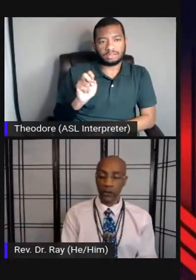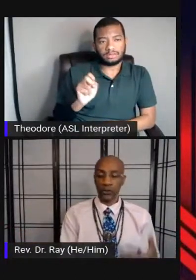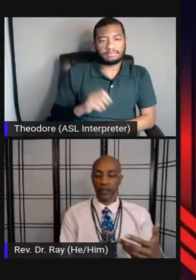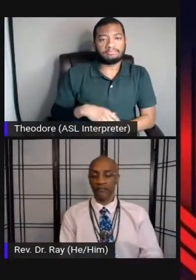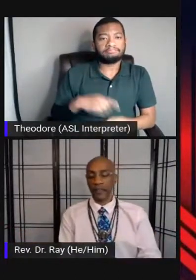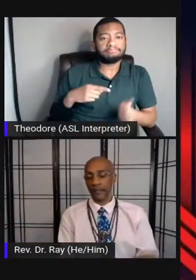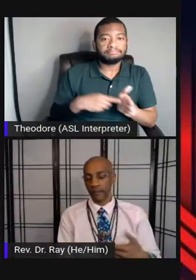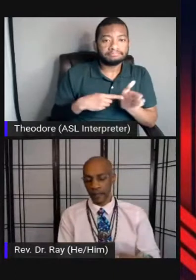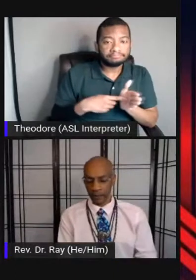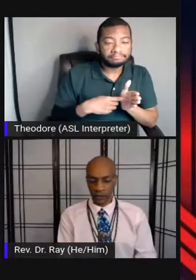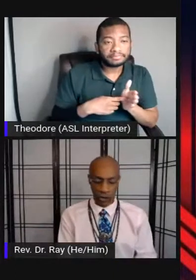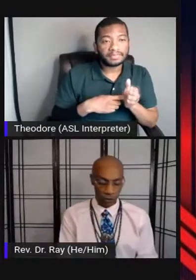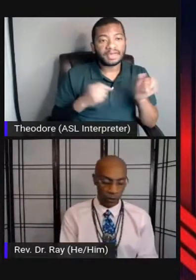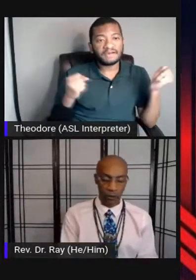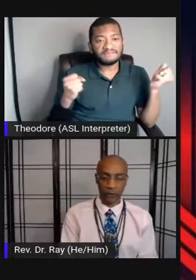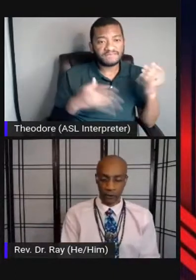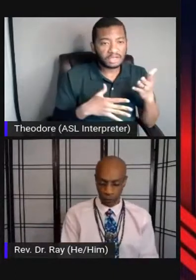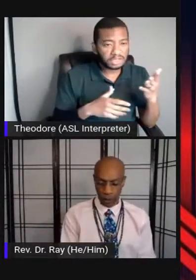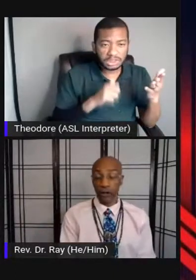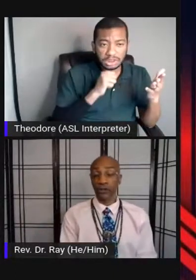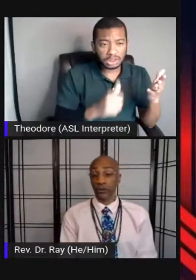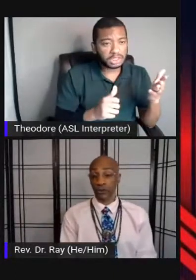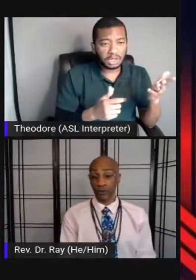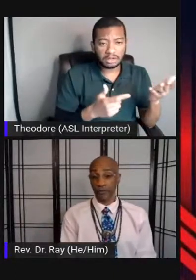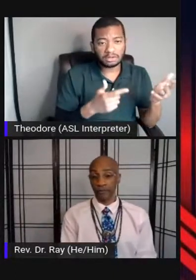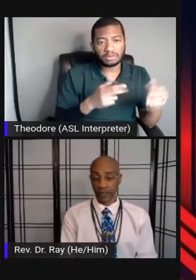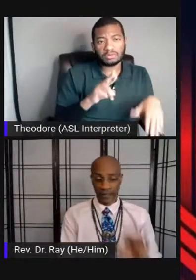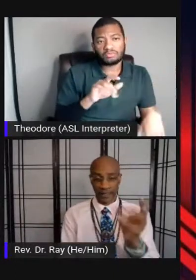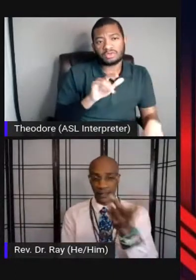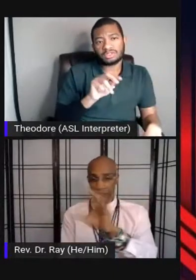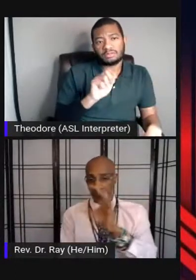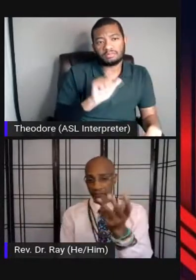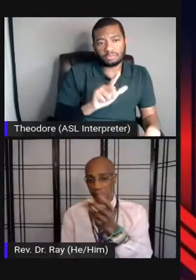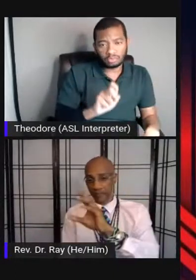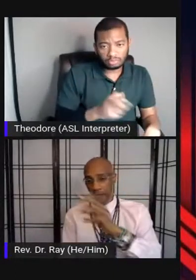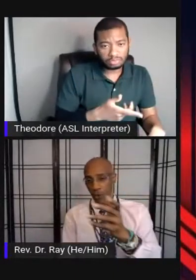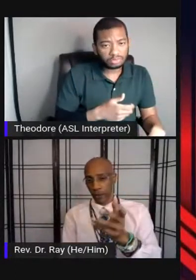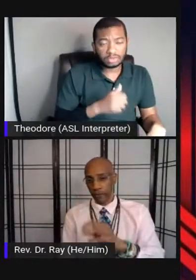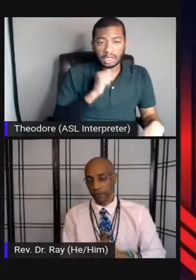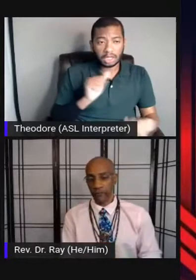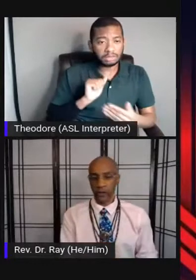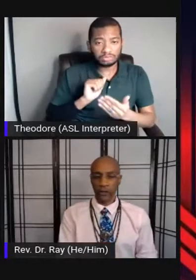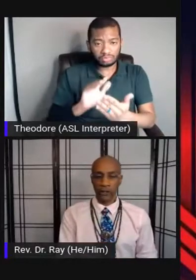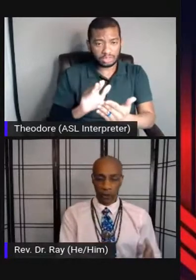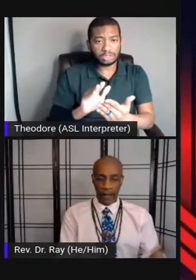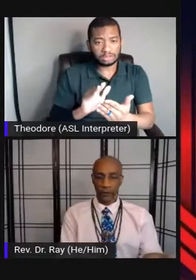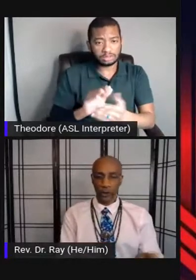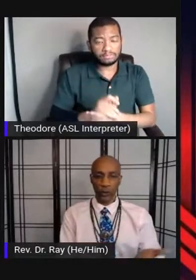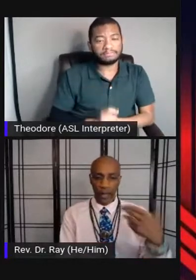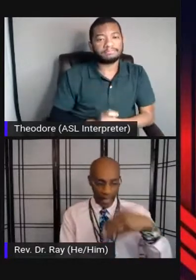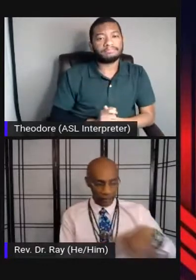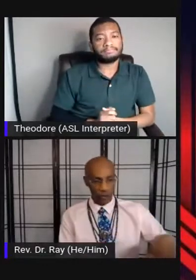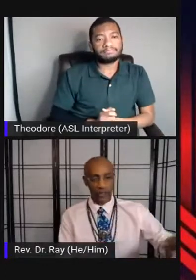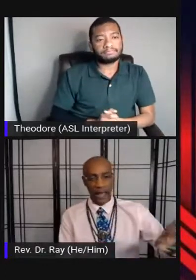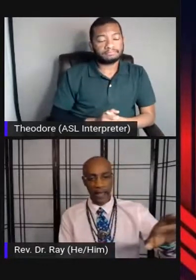by using faith. And in this term, we are referring to truth. Because as I said, fear and faith, same coin. So how do